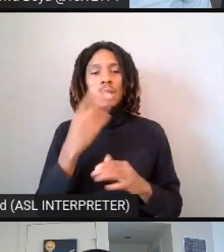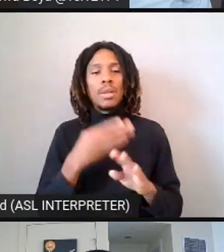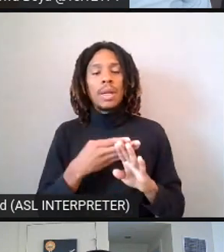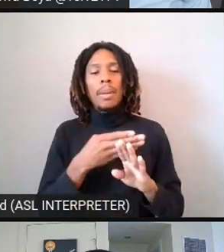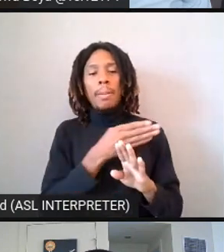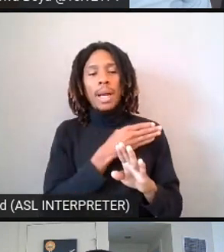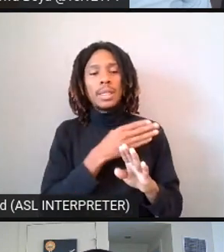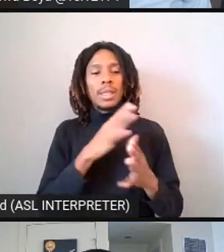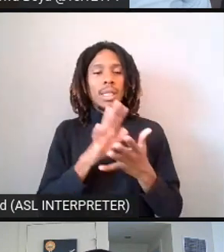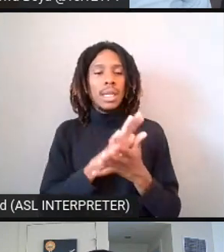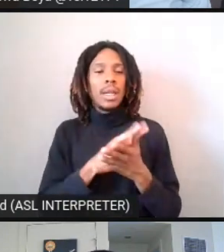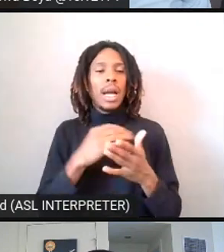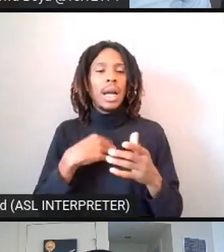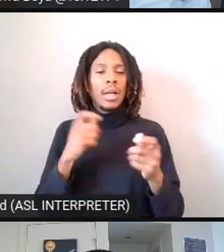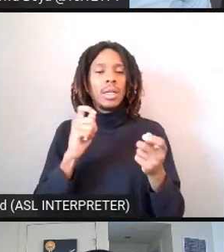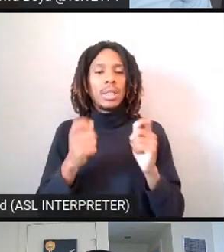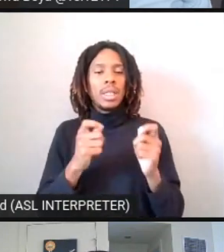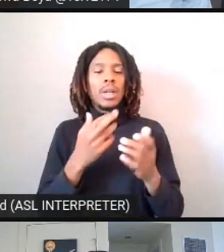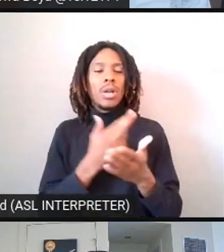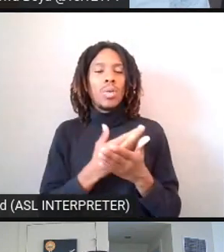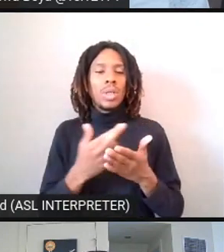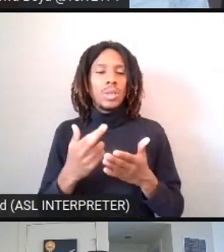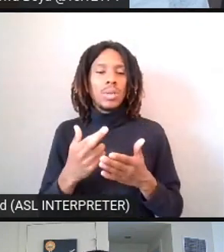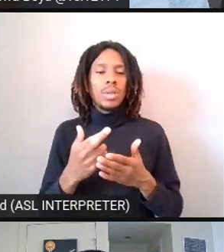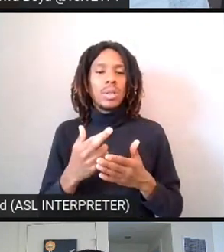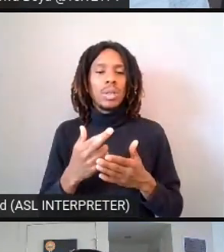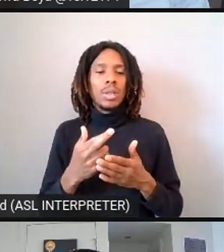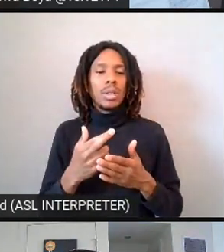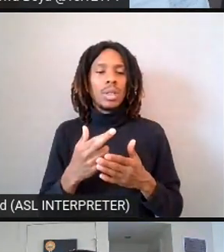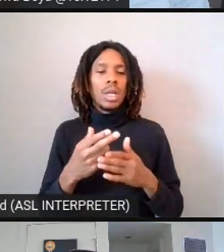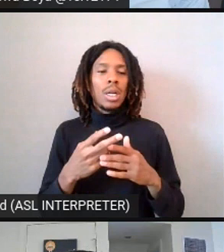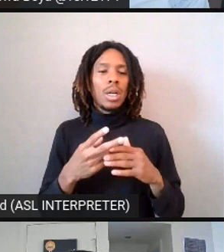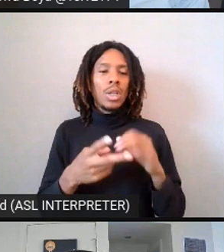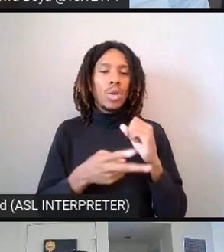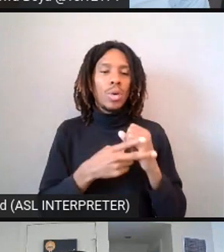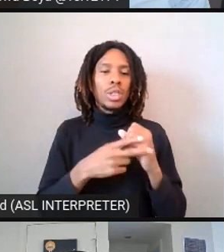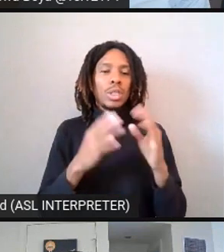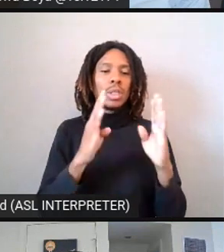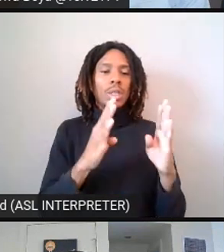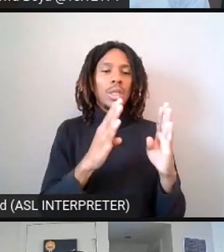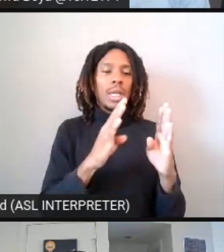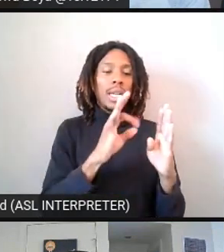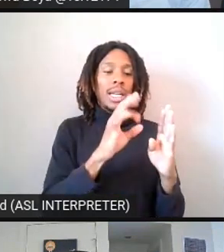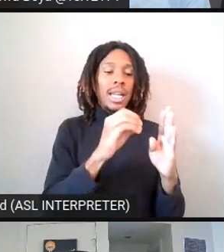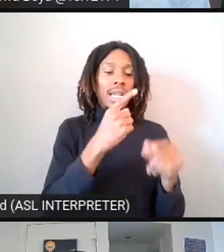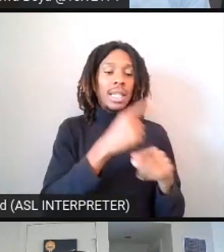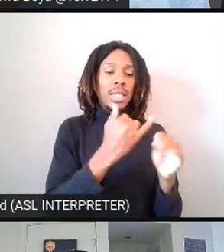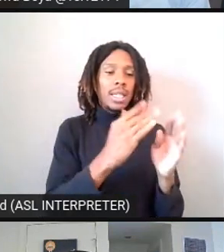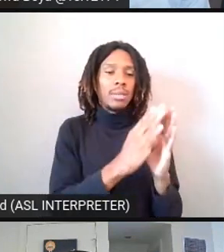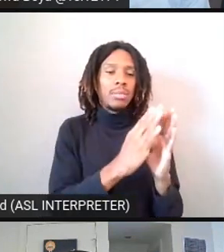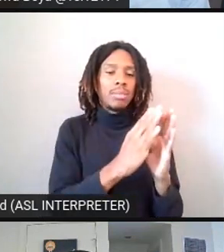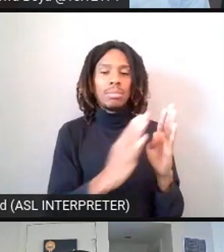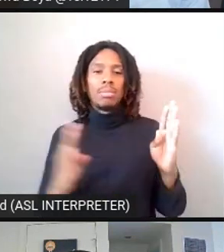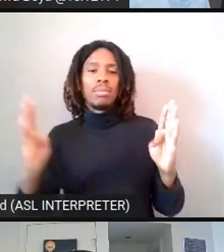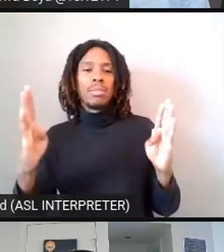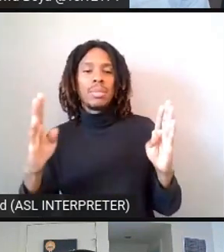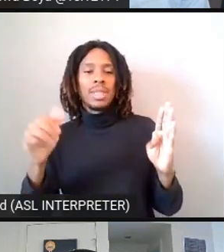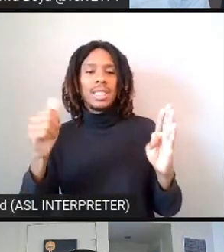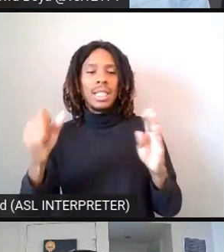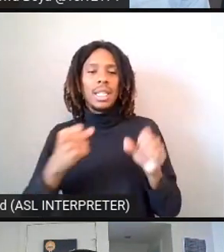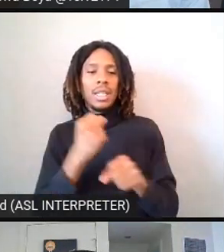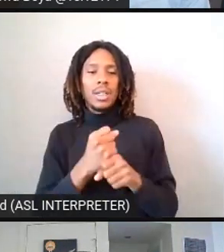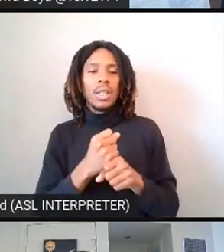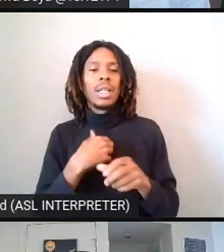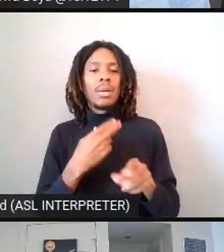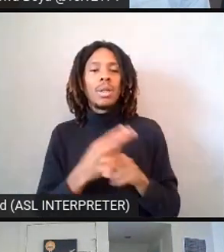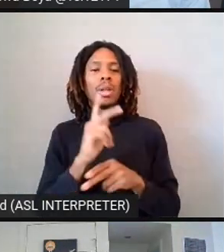was changing the resource, the retention period from 90 days to 10 years, 3653 days. So I'm going to use the